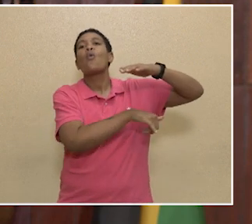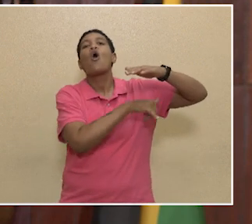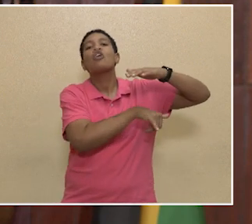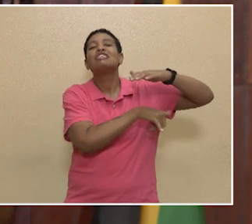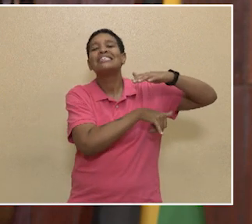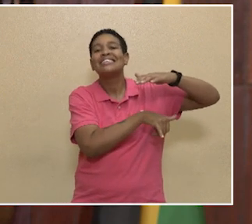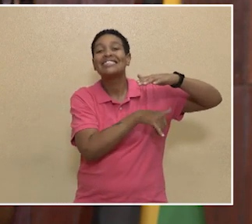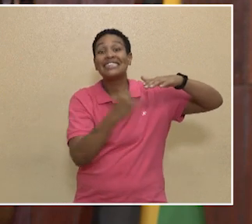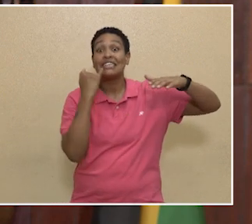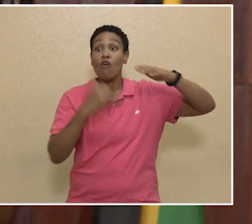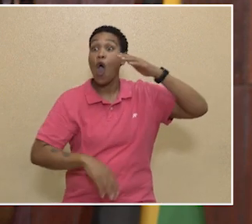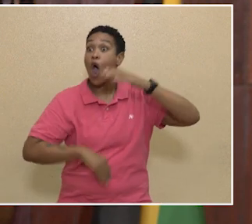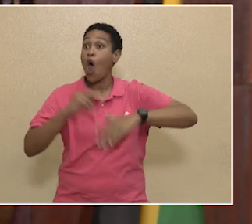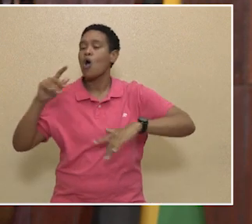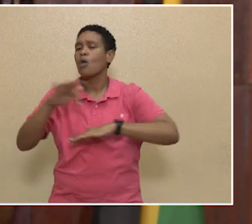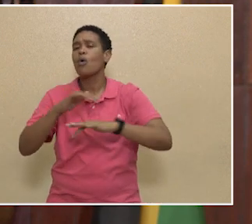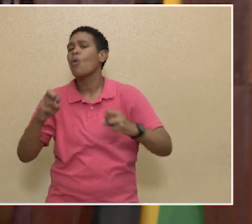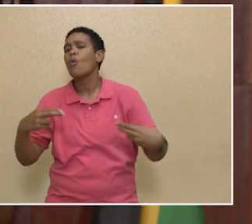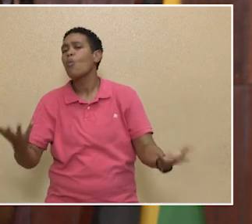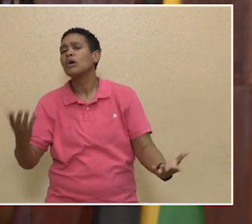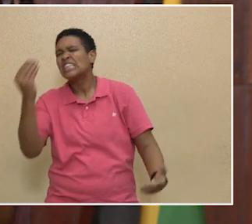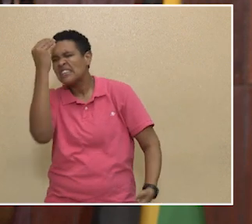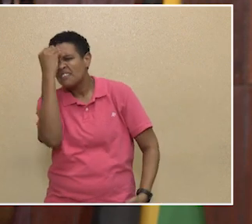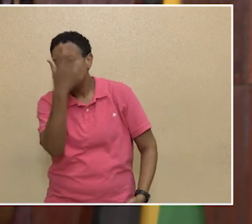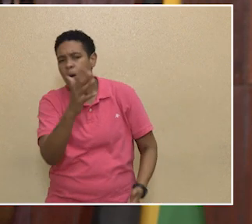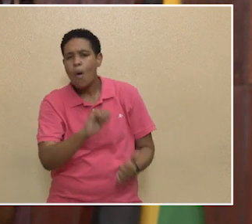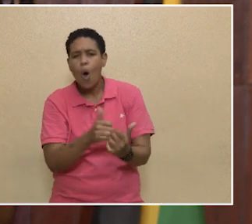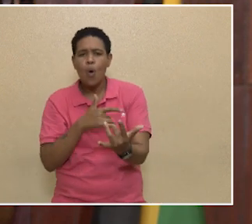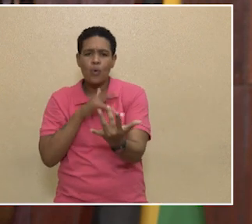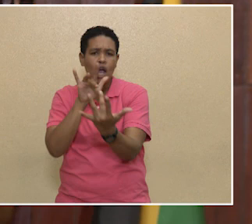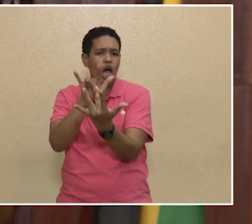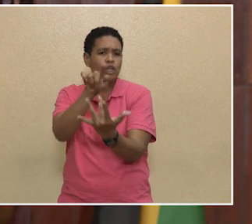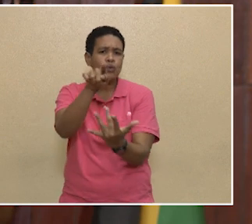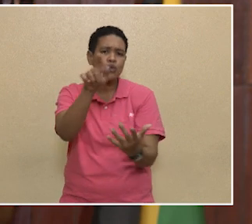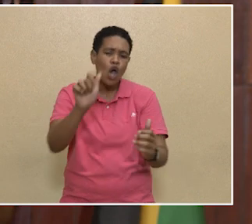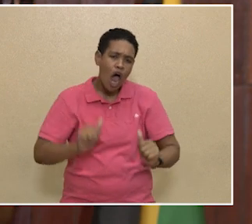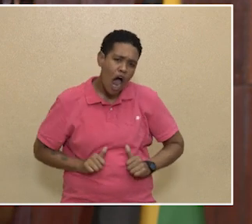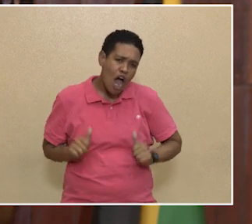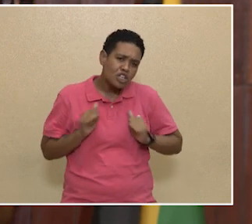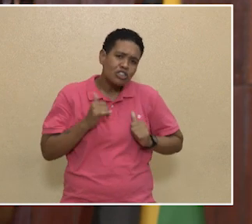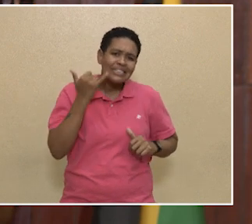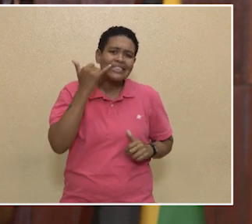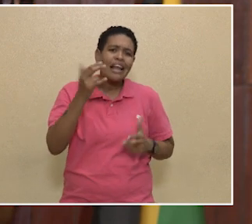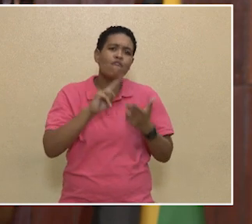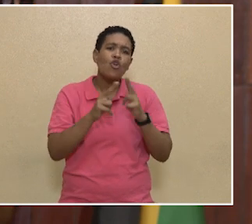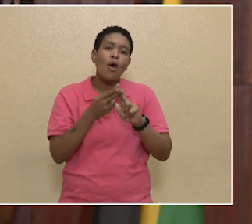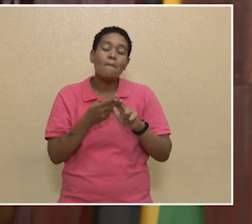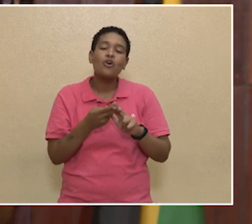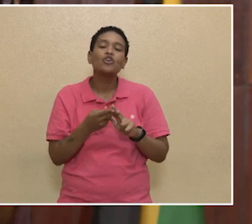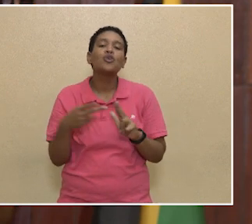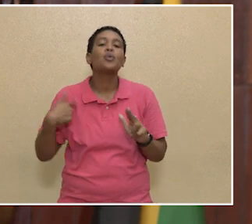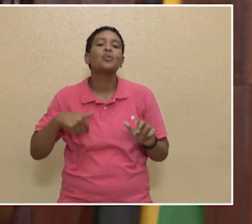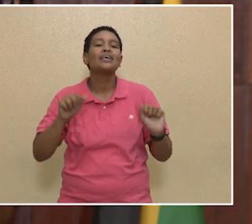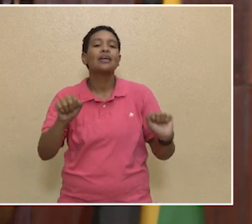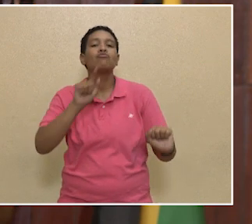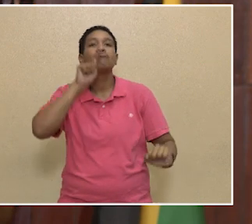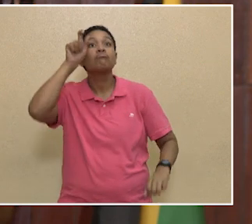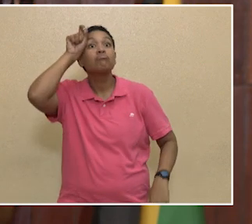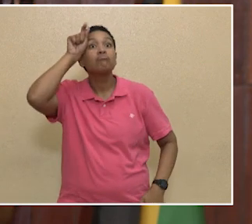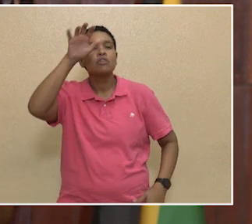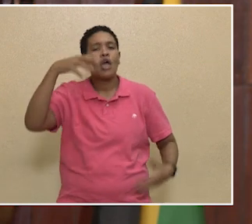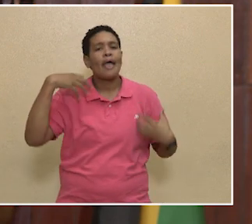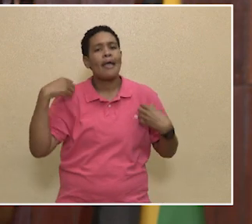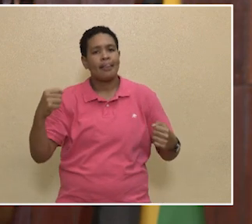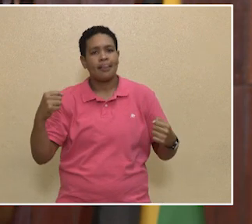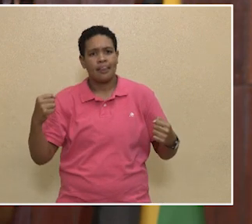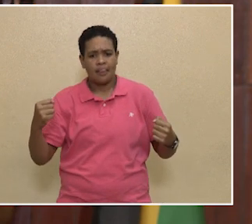how we can get in touch with you in terms of your address, telephone number, so we can understand your health